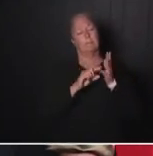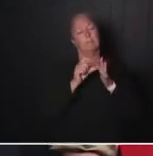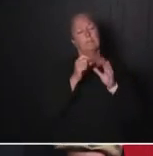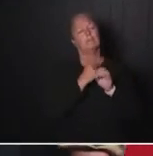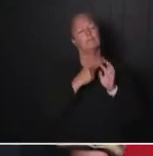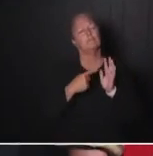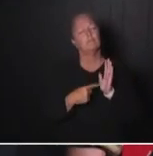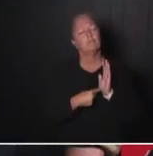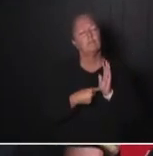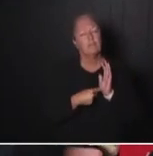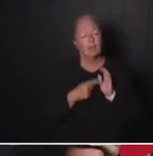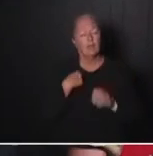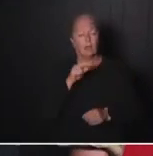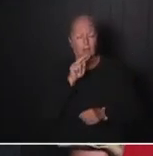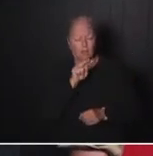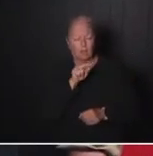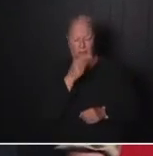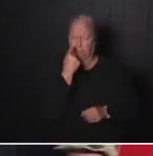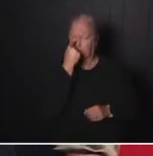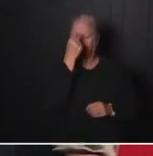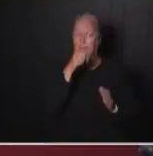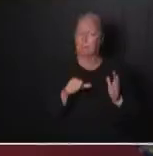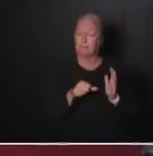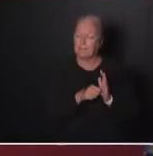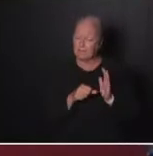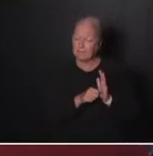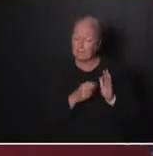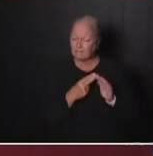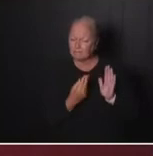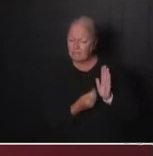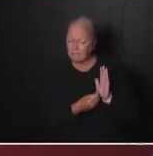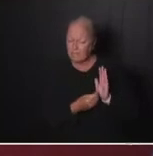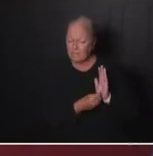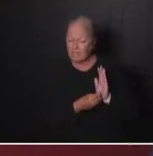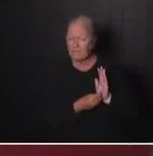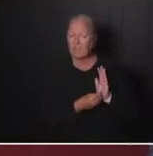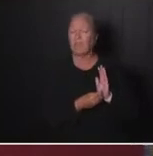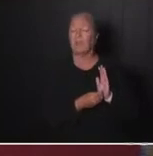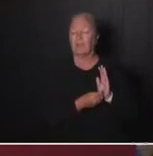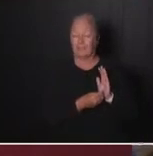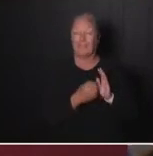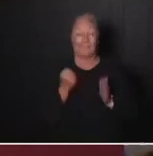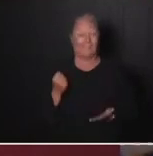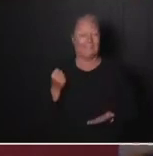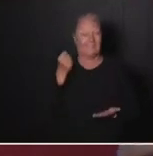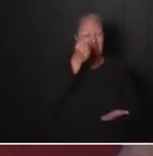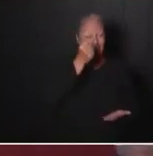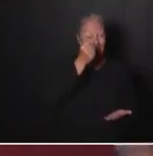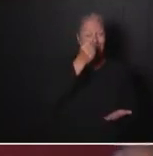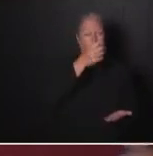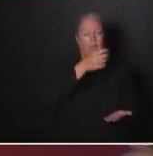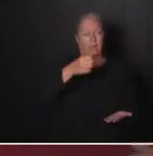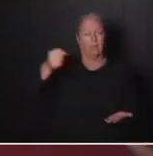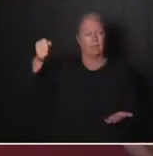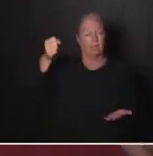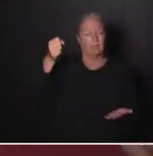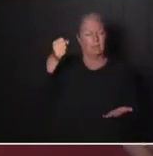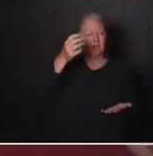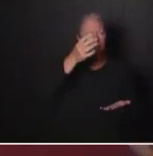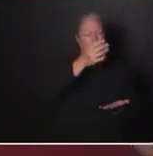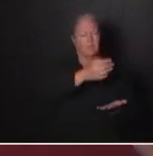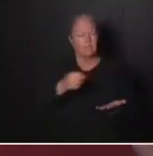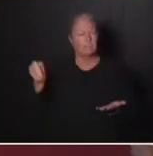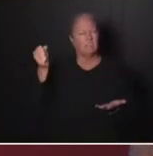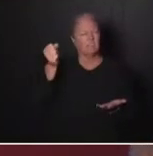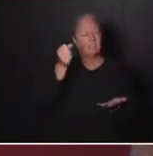get so much money for our funding, and then it gets taken off us. And that means hours